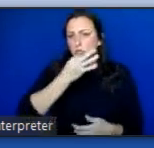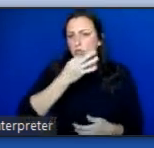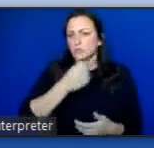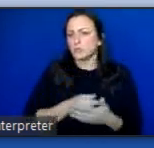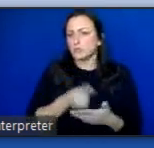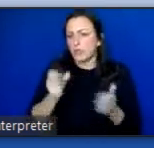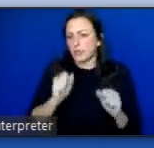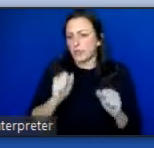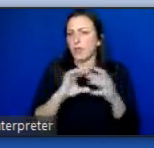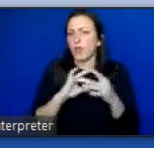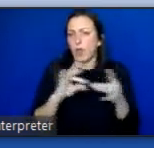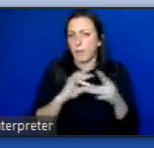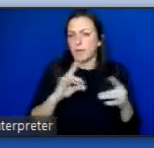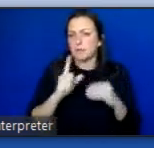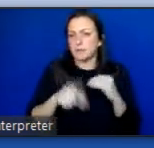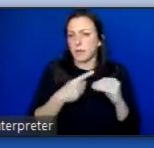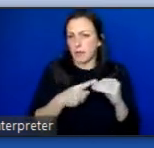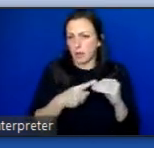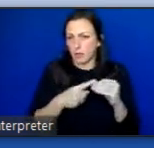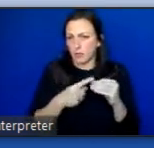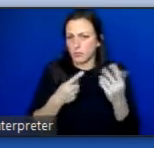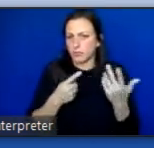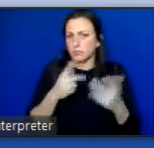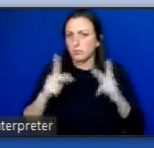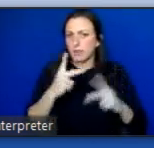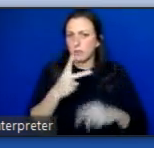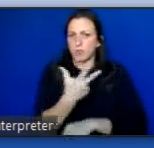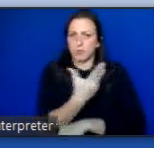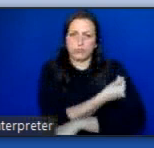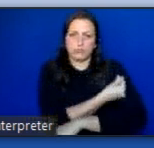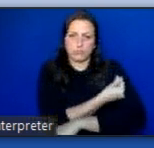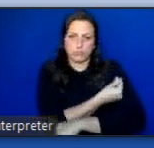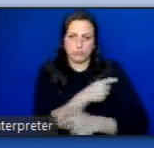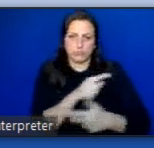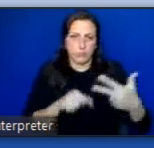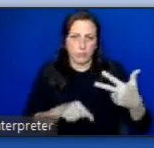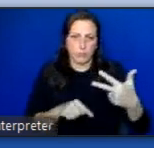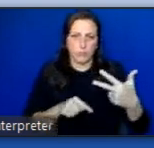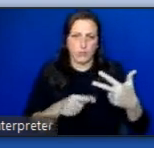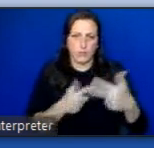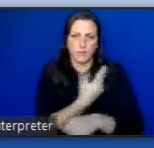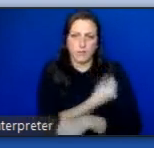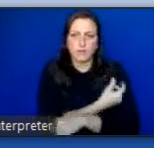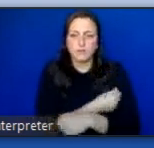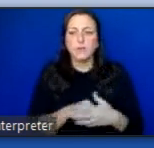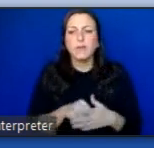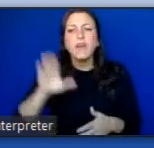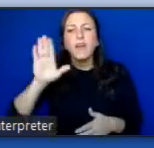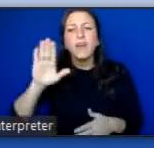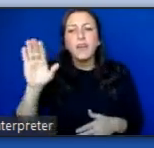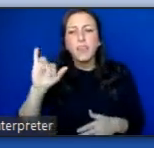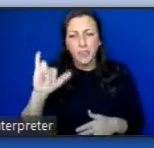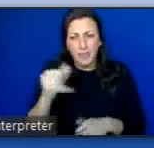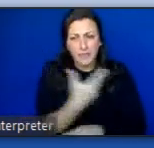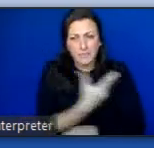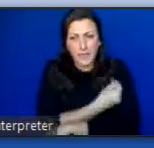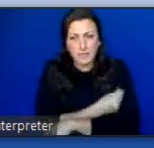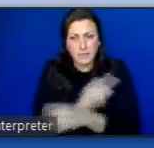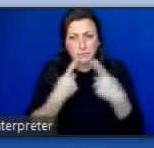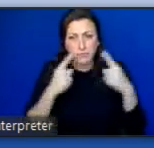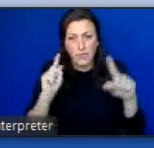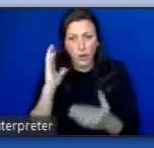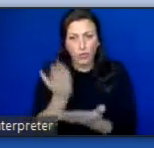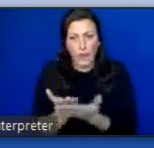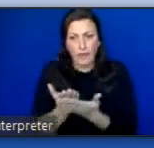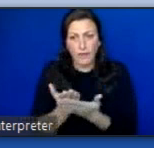experts to comment about people getting vaccines. And Andrew, for has the the question. vaccine arrived? Has